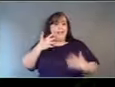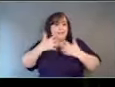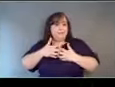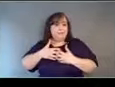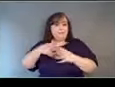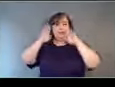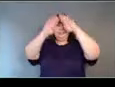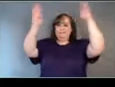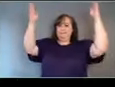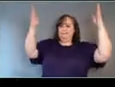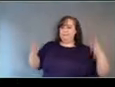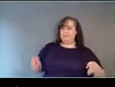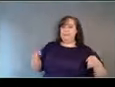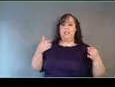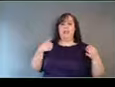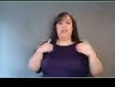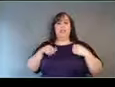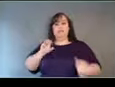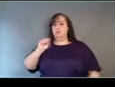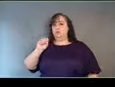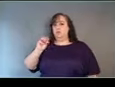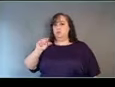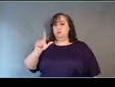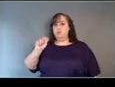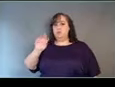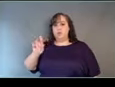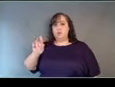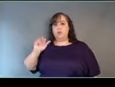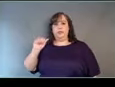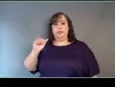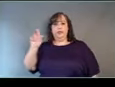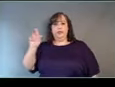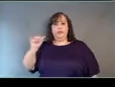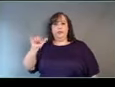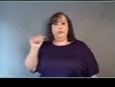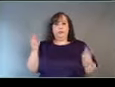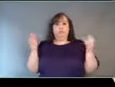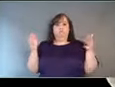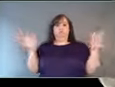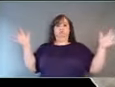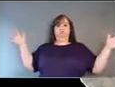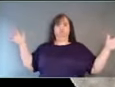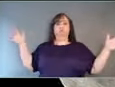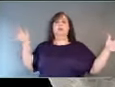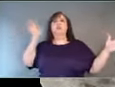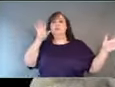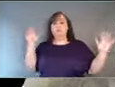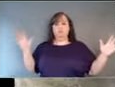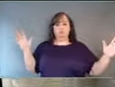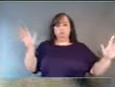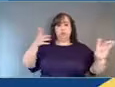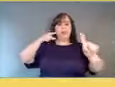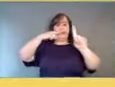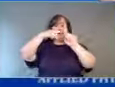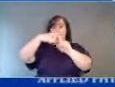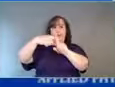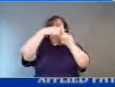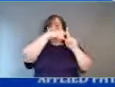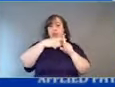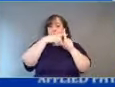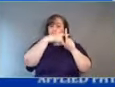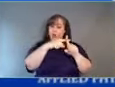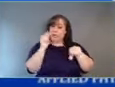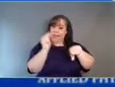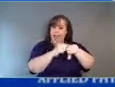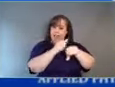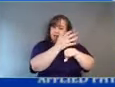about 15,000 miles per hour. And it's going to slam into this target asteroid that's about the size of the Great Pyramid. So